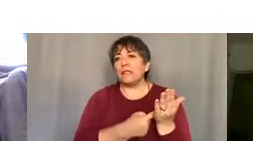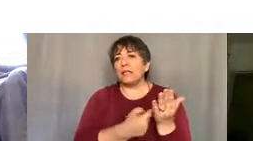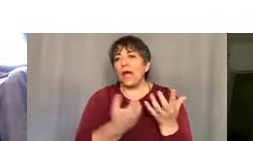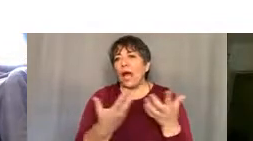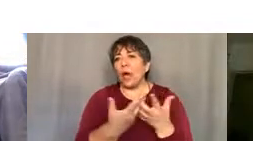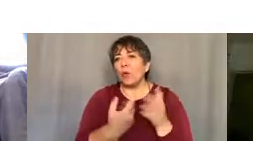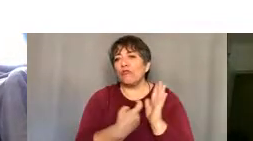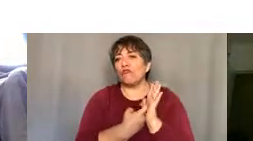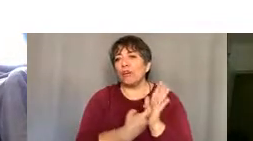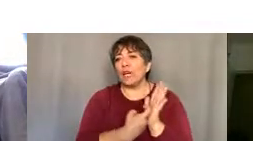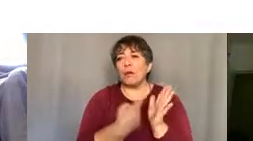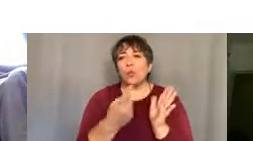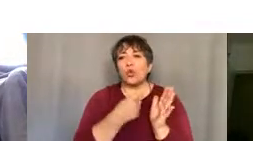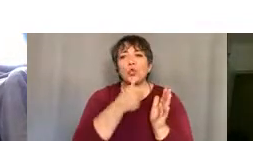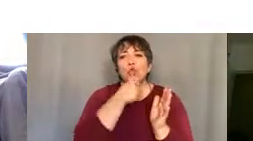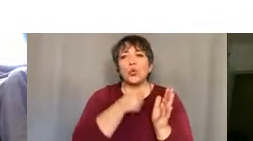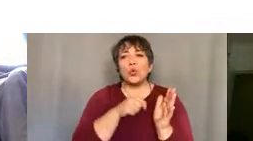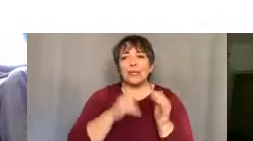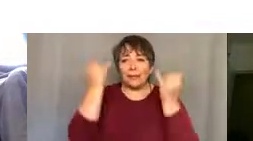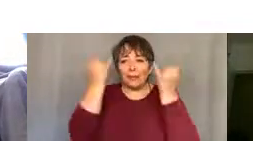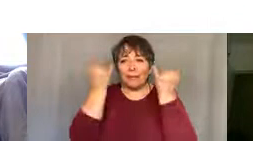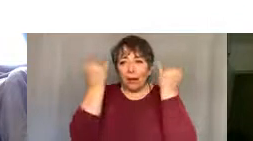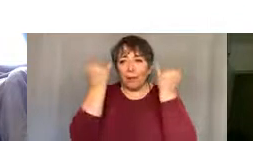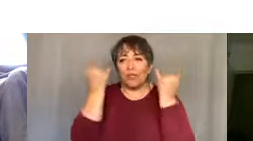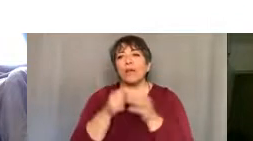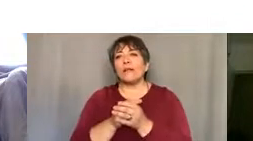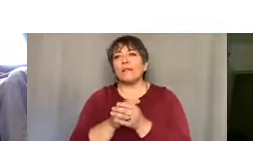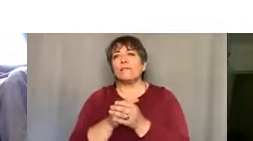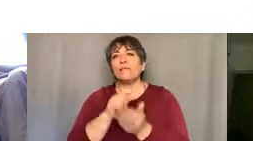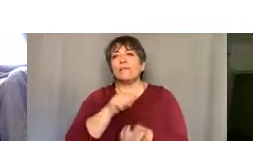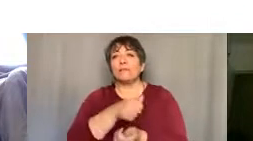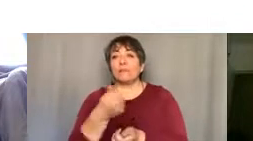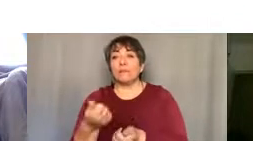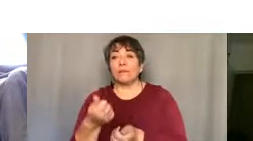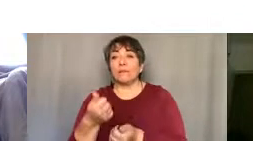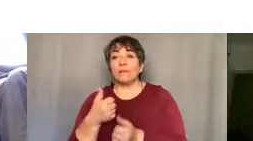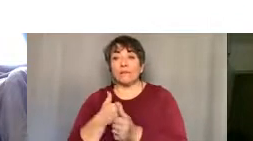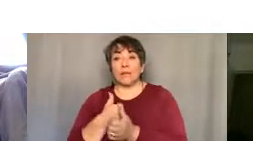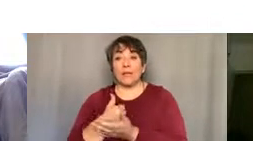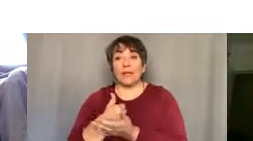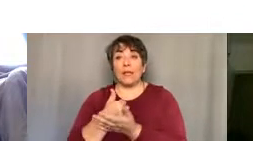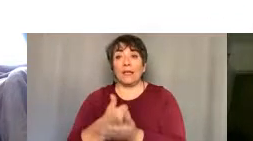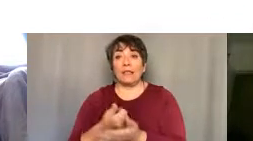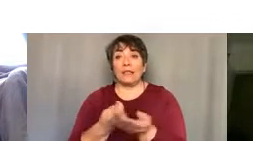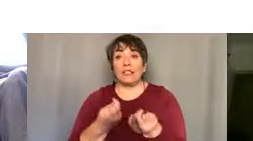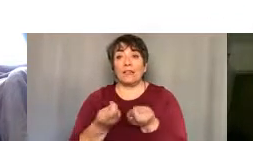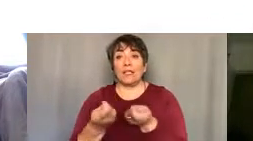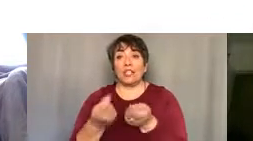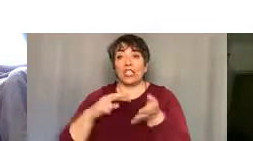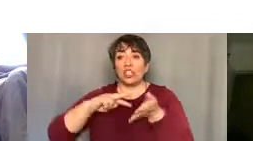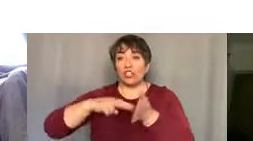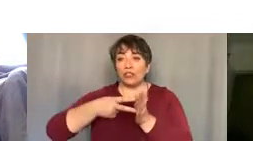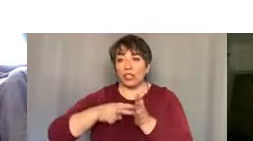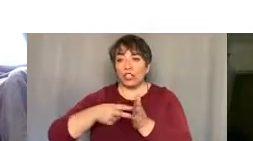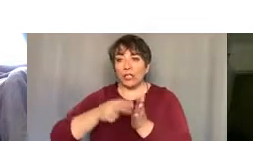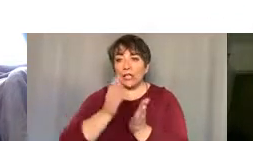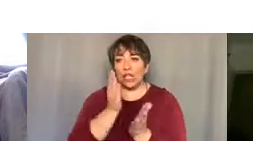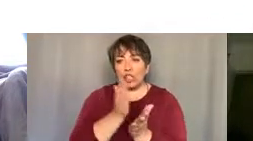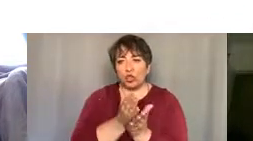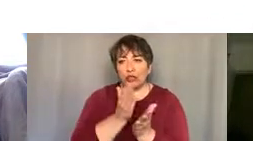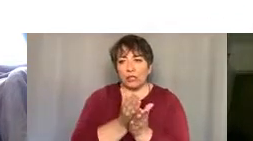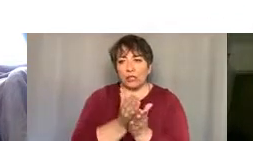Derbyshire. We then have another assistant director of medicines management who leads on strategy assurance and right care, which is quite a mouthful. All